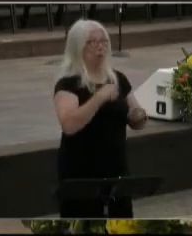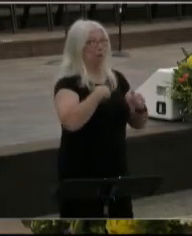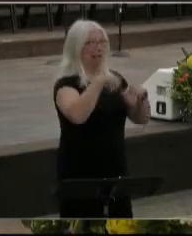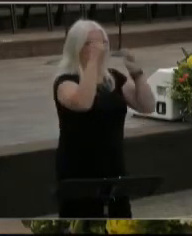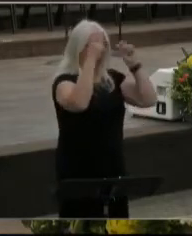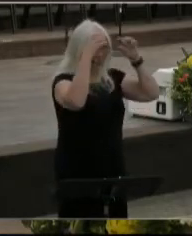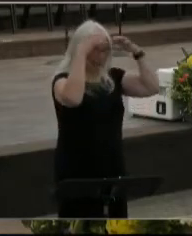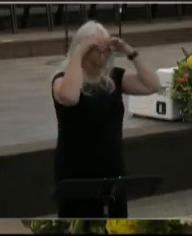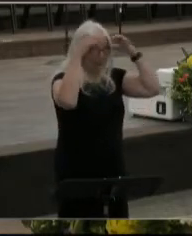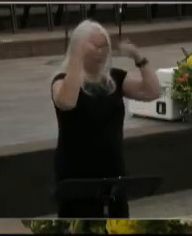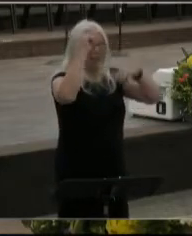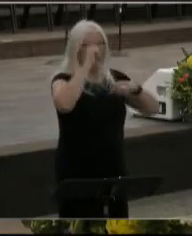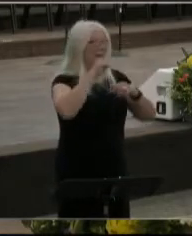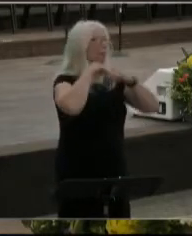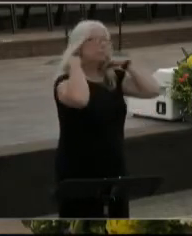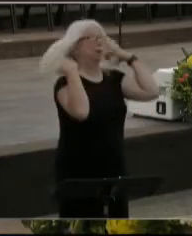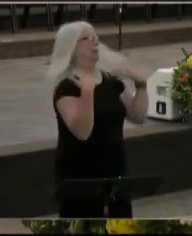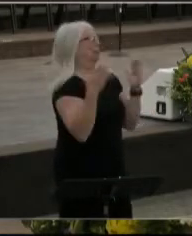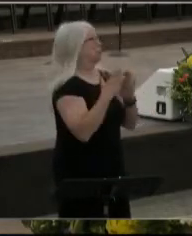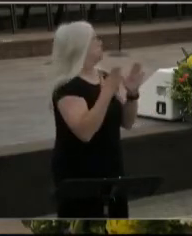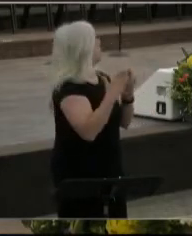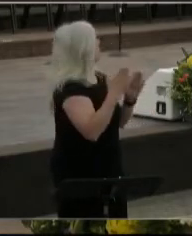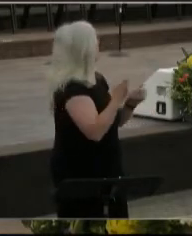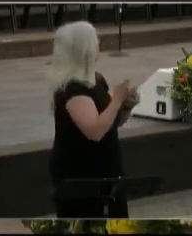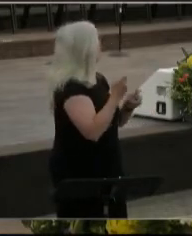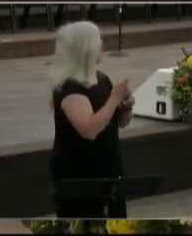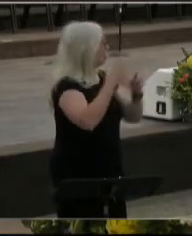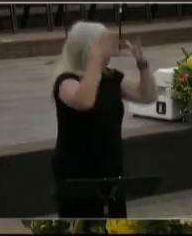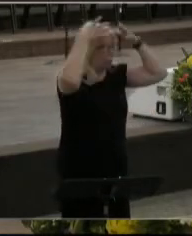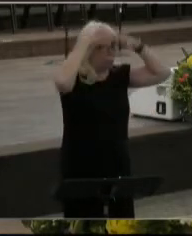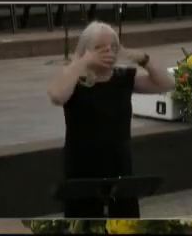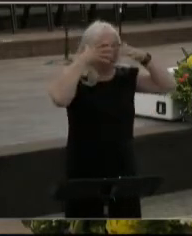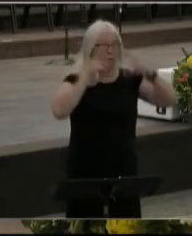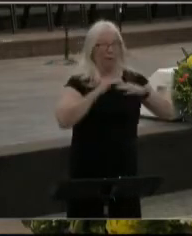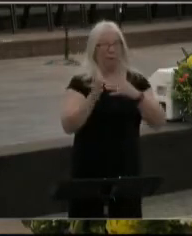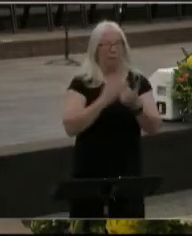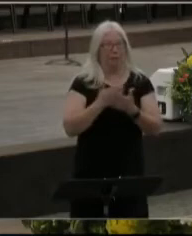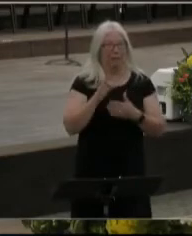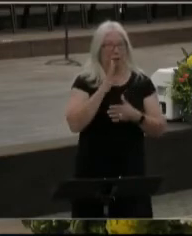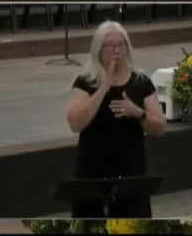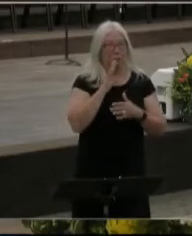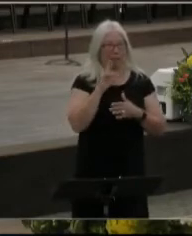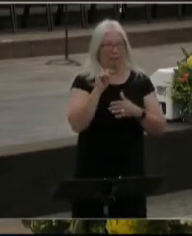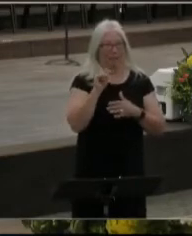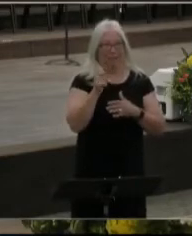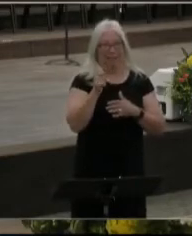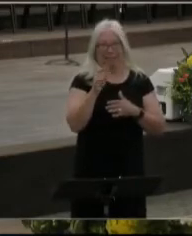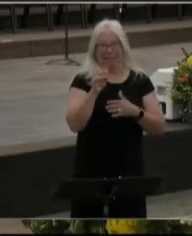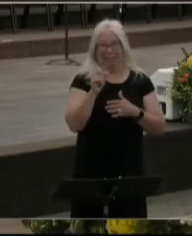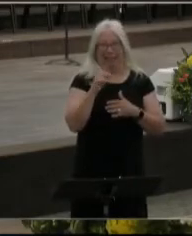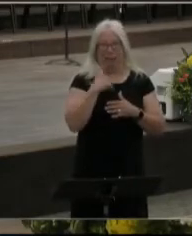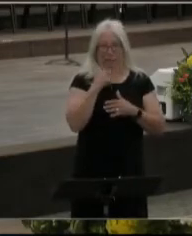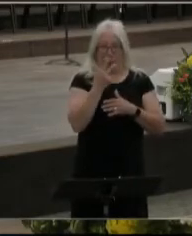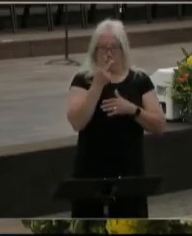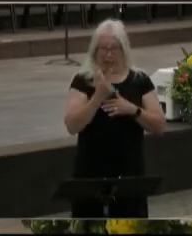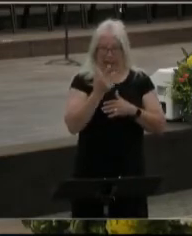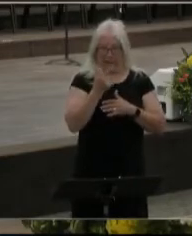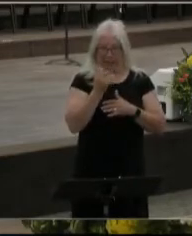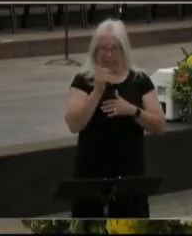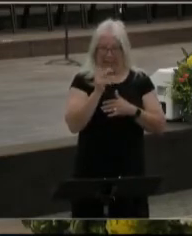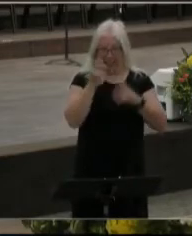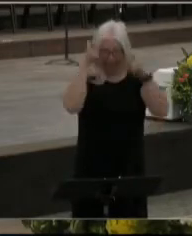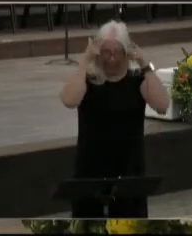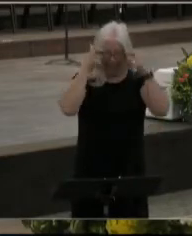a head for a cowboy hat. Mine's too small. I'm just getting golf bomb, you know. Everybody talk about the 10-gallon hat. I'm looking for the 3.5-gallon hat,